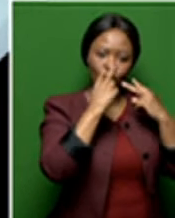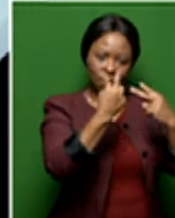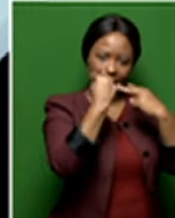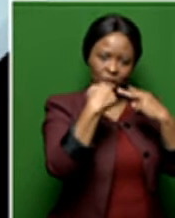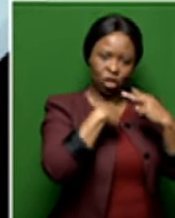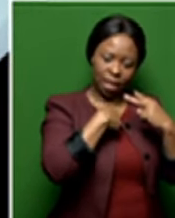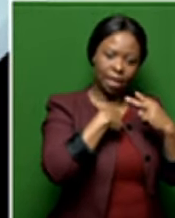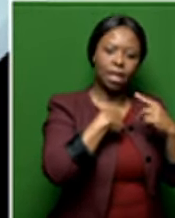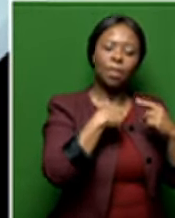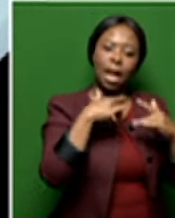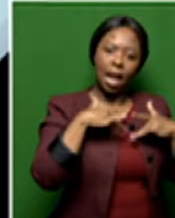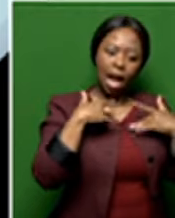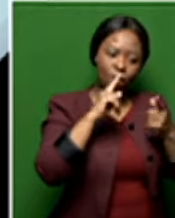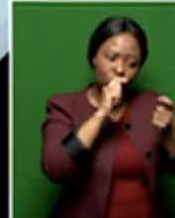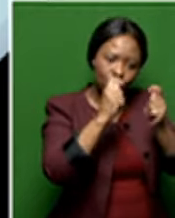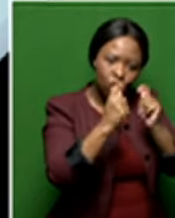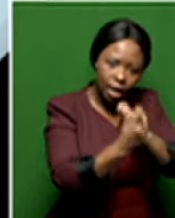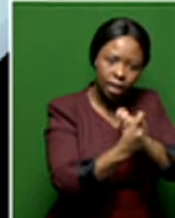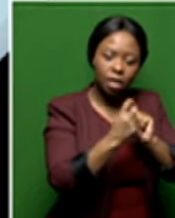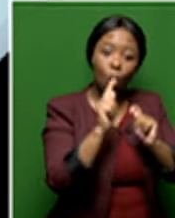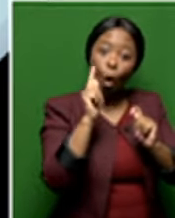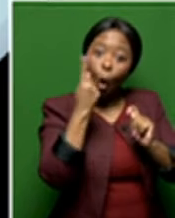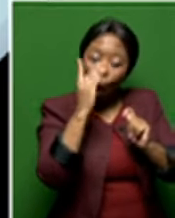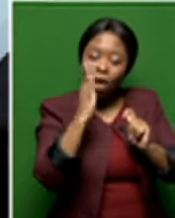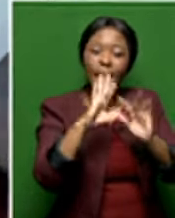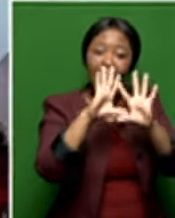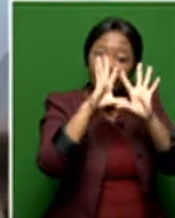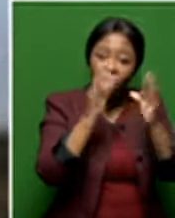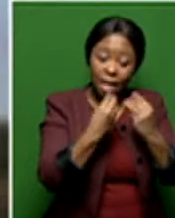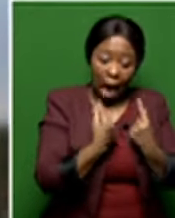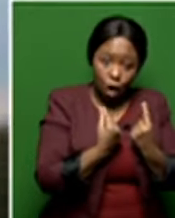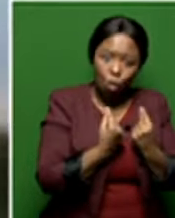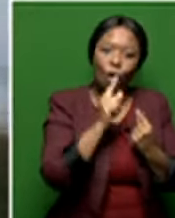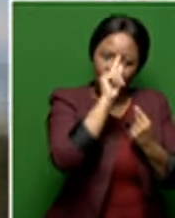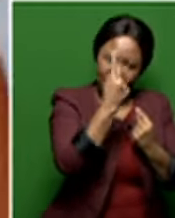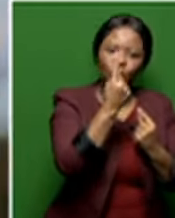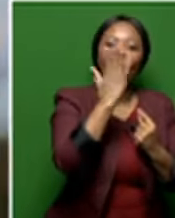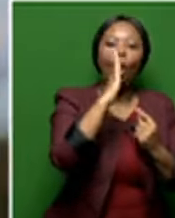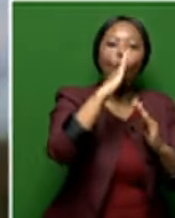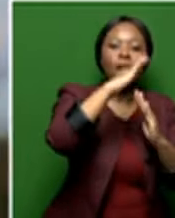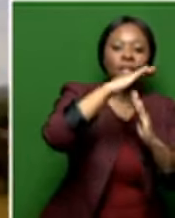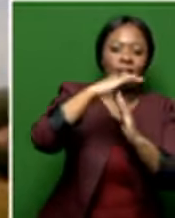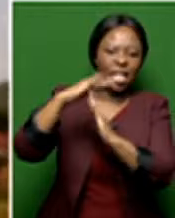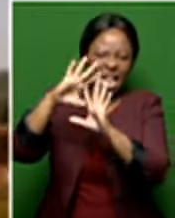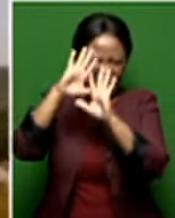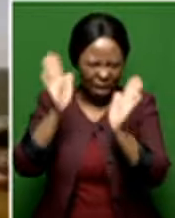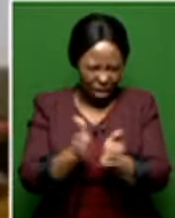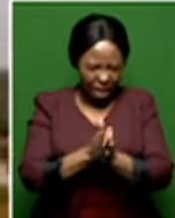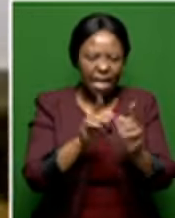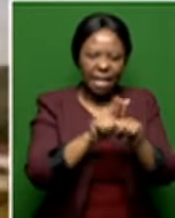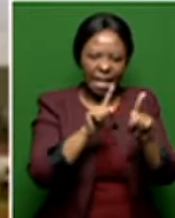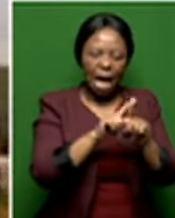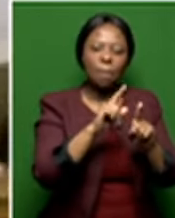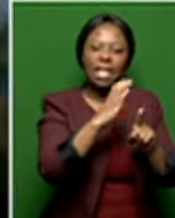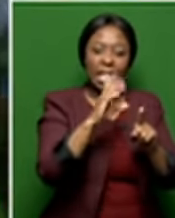a change in my life when I started putting Him first in everything I do. Mm-hmm. So even the volume 2 of the album is still going to